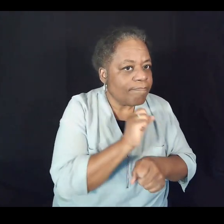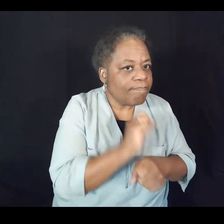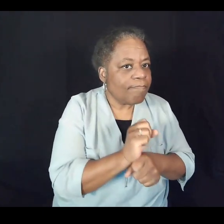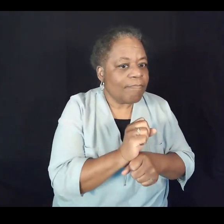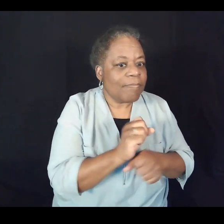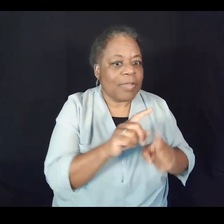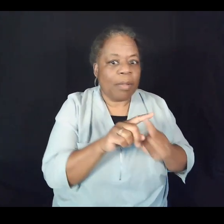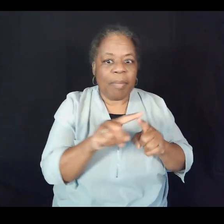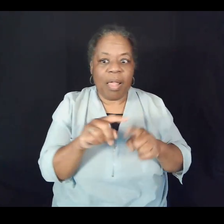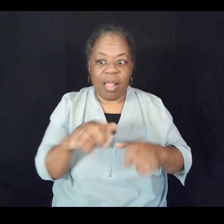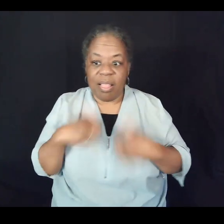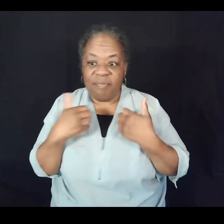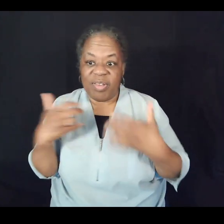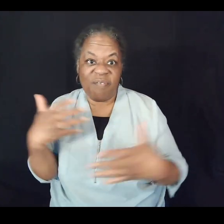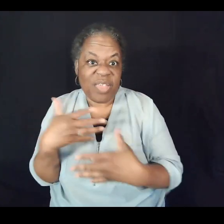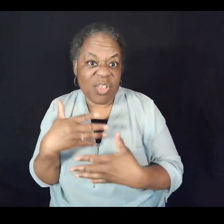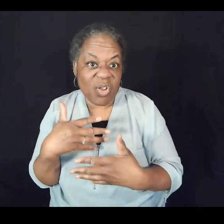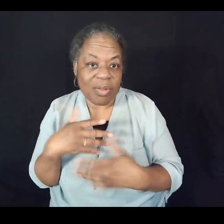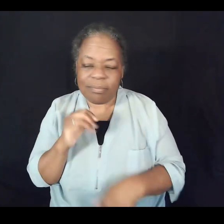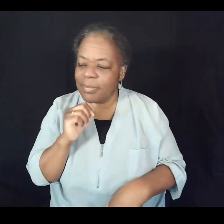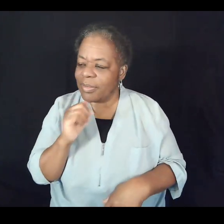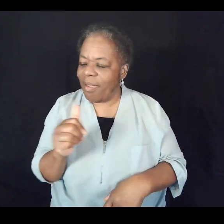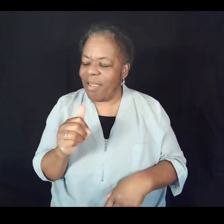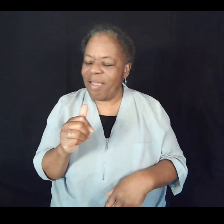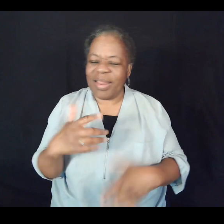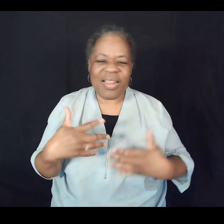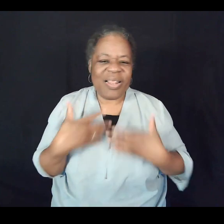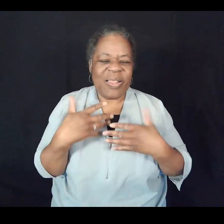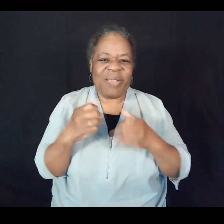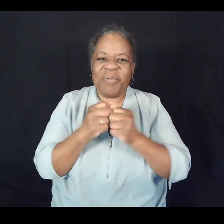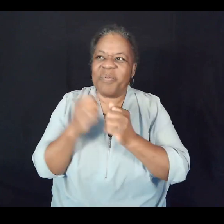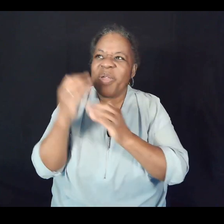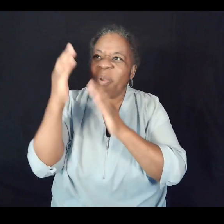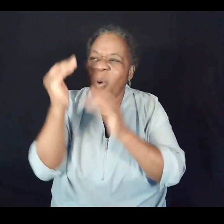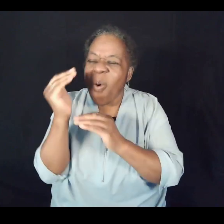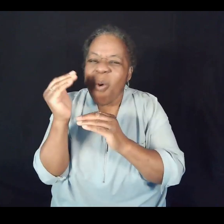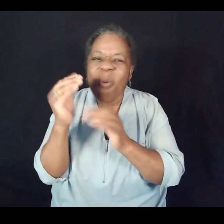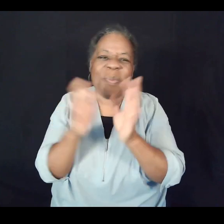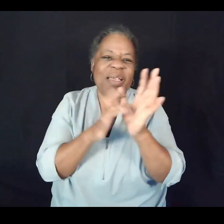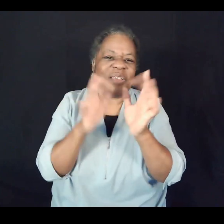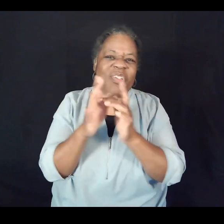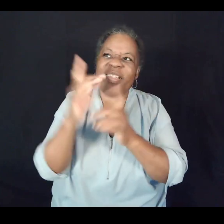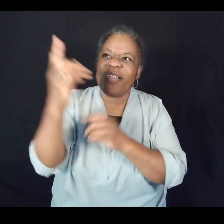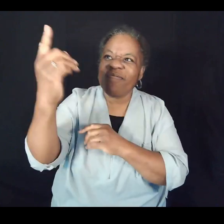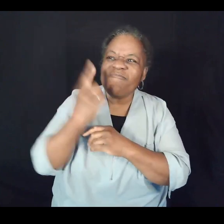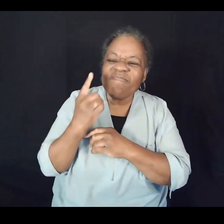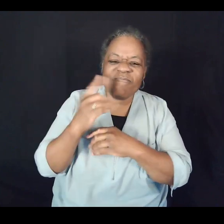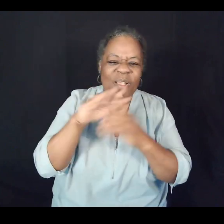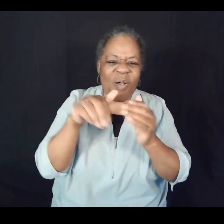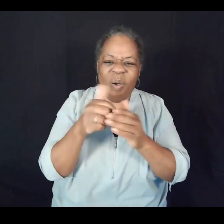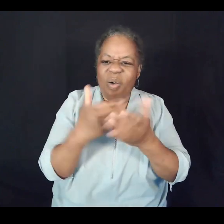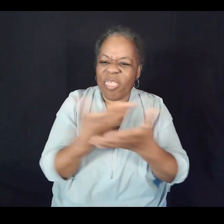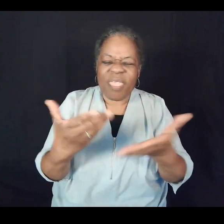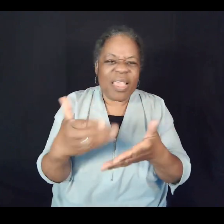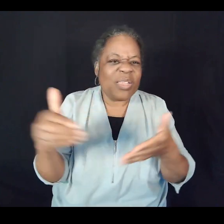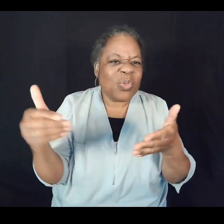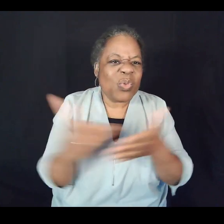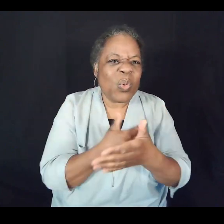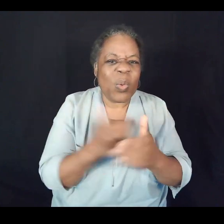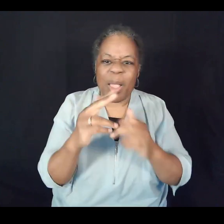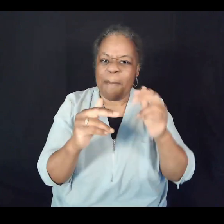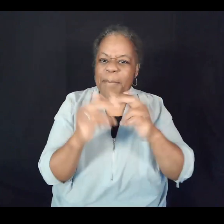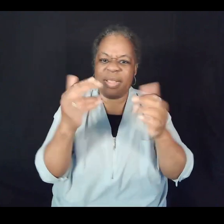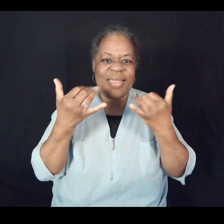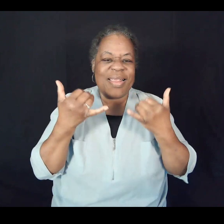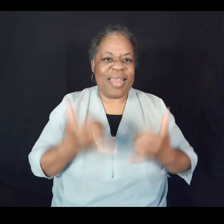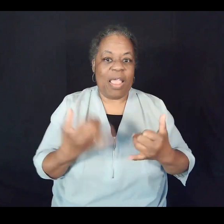in fear. Let us instead live with the hope that Jesus will make all things new. And he is building it right now, and we can